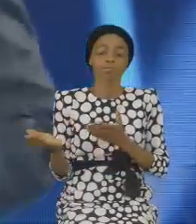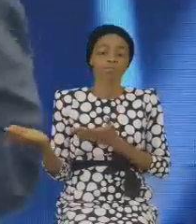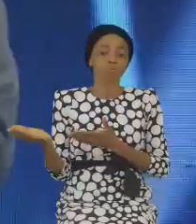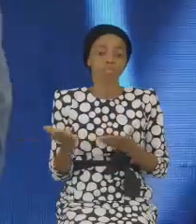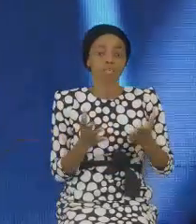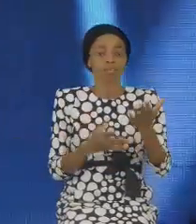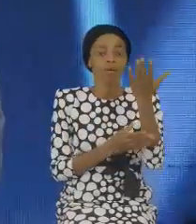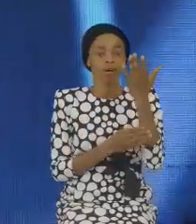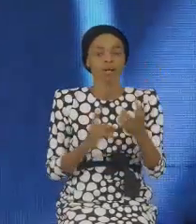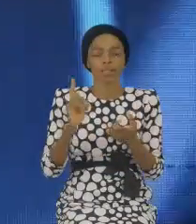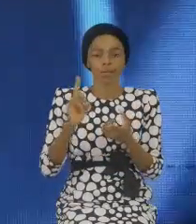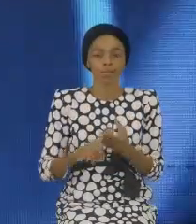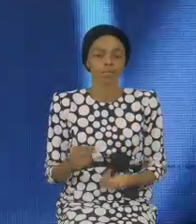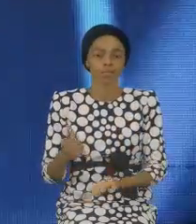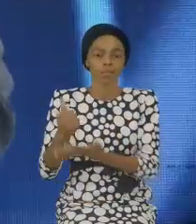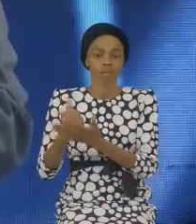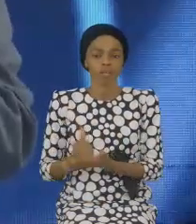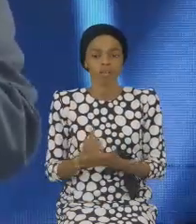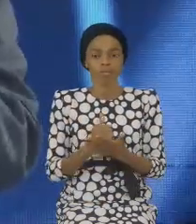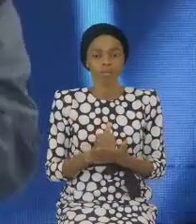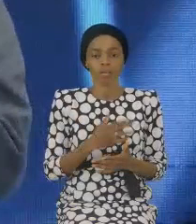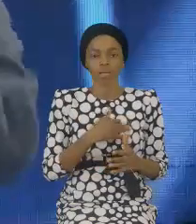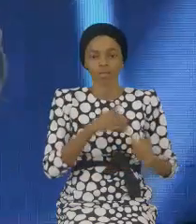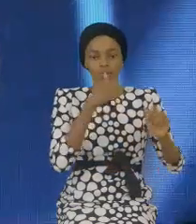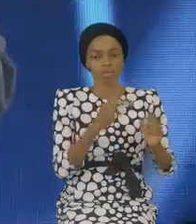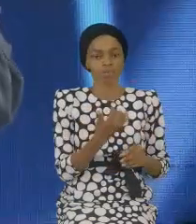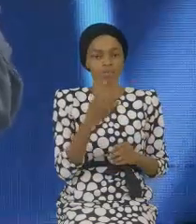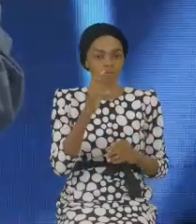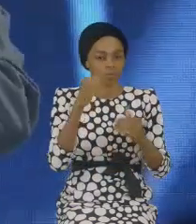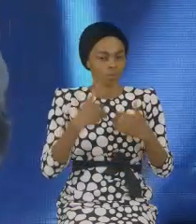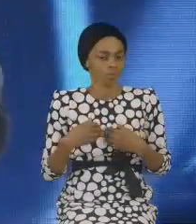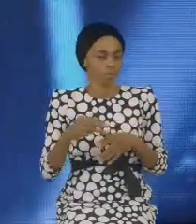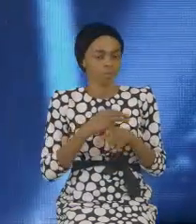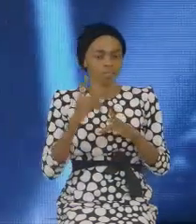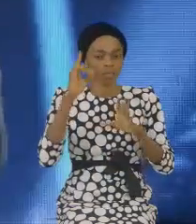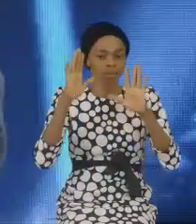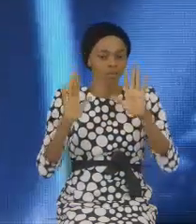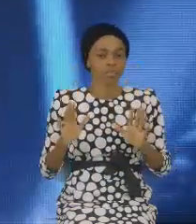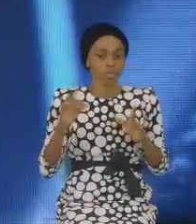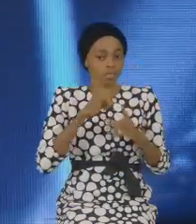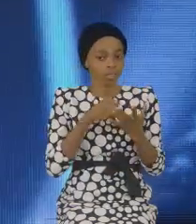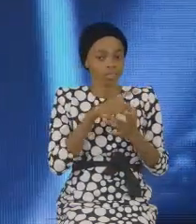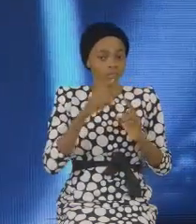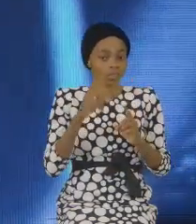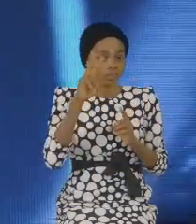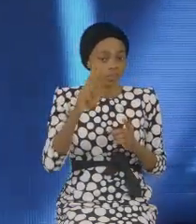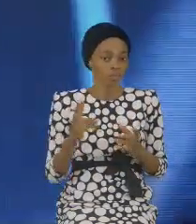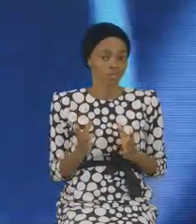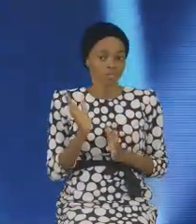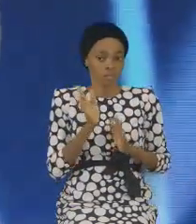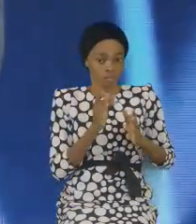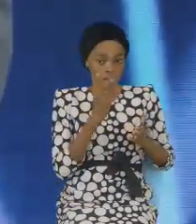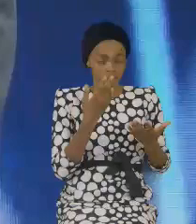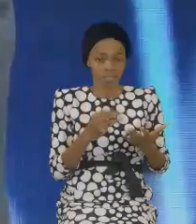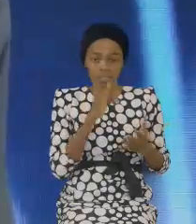and to bless other people. You have the ministry, excellent. And it is when those two sides are combined,